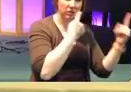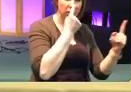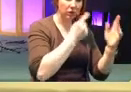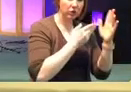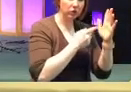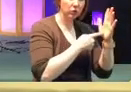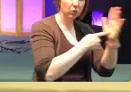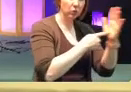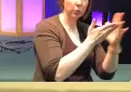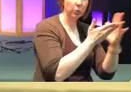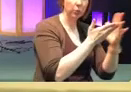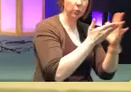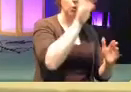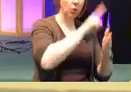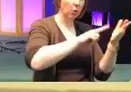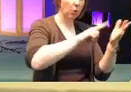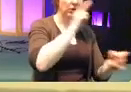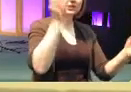Jesus.